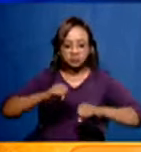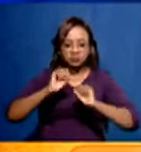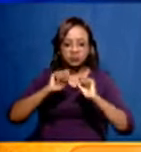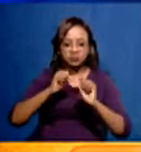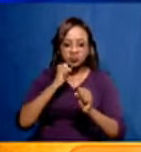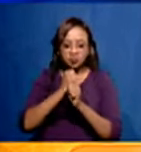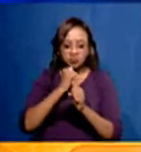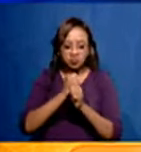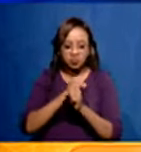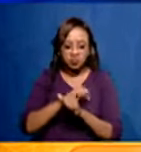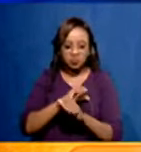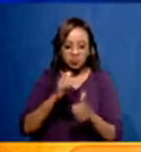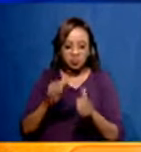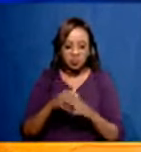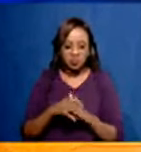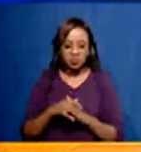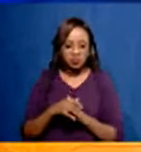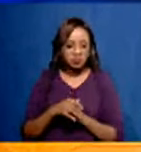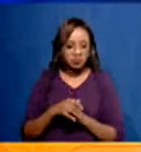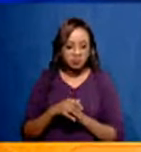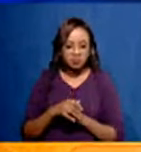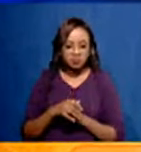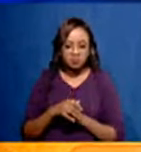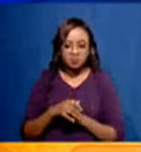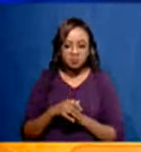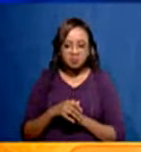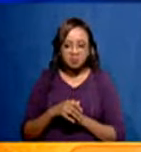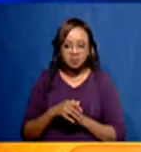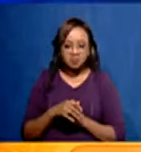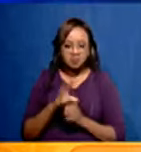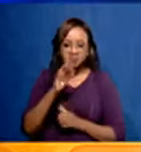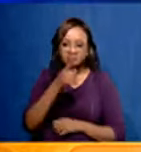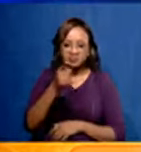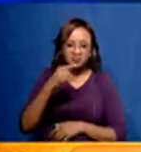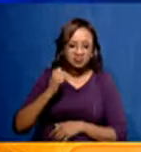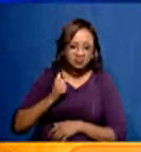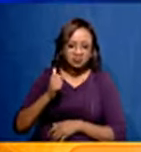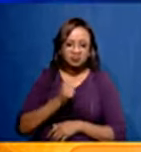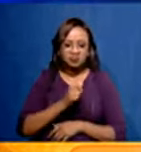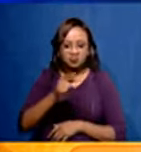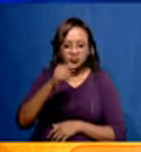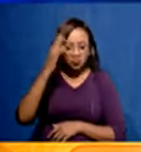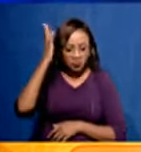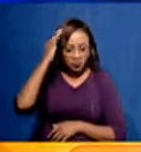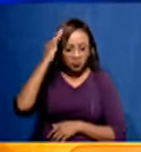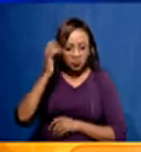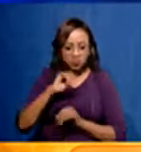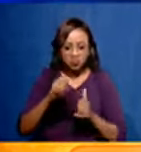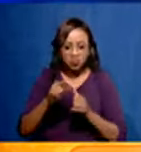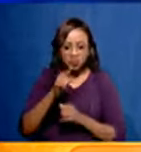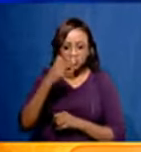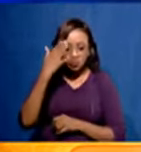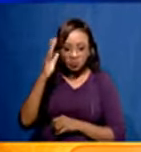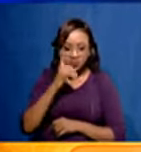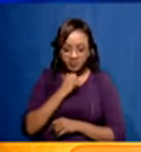productive. There is no way. This interesting thing, Jeff, you know this. You discussed it on your show. Did you